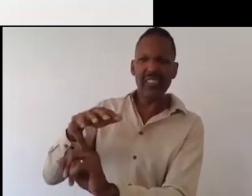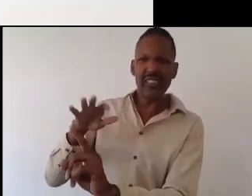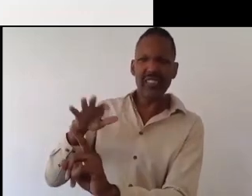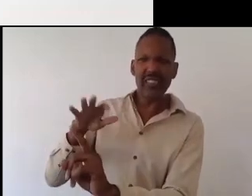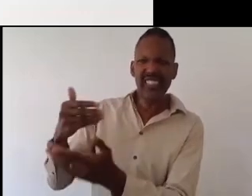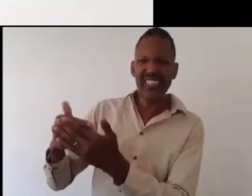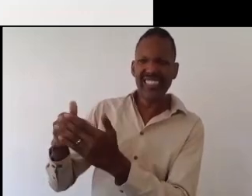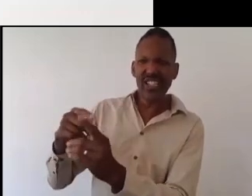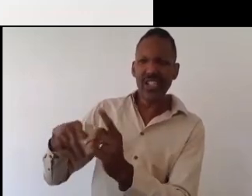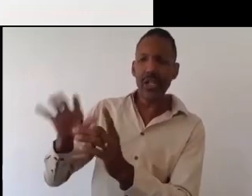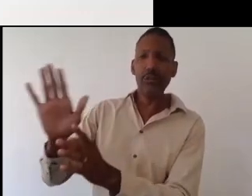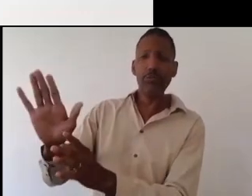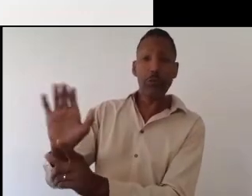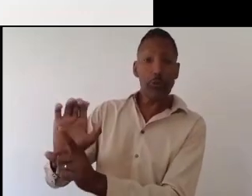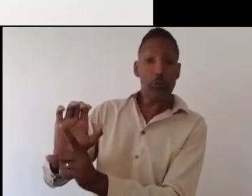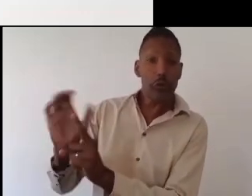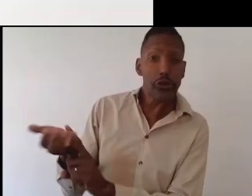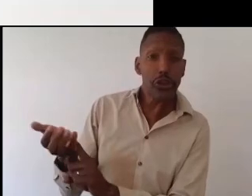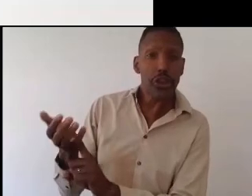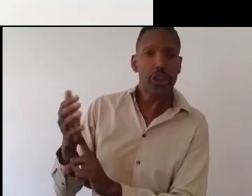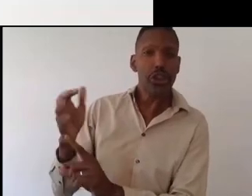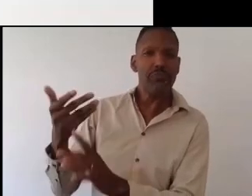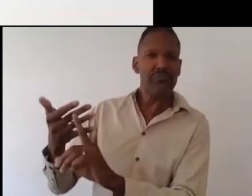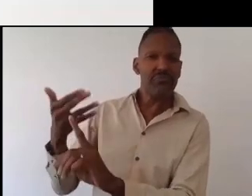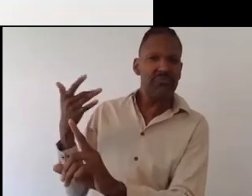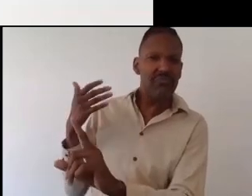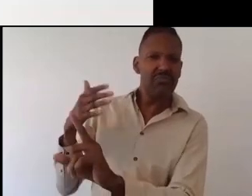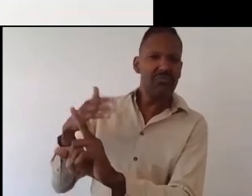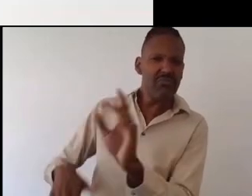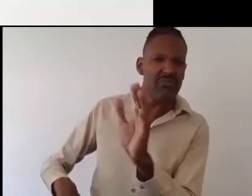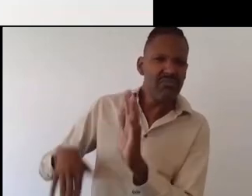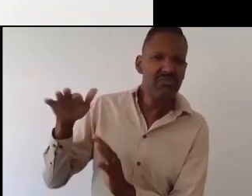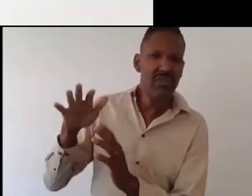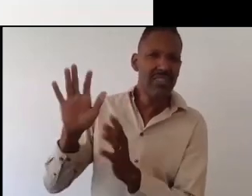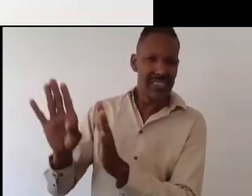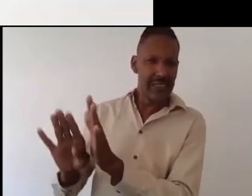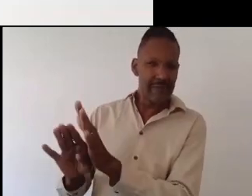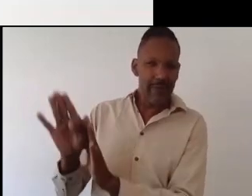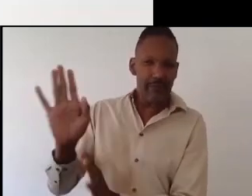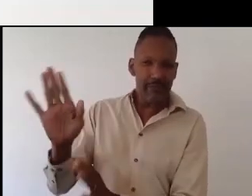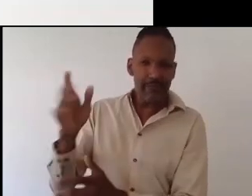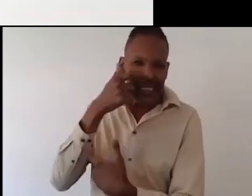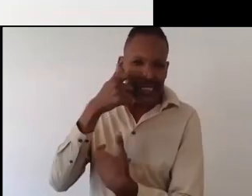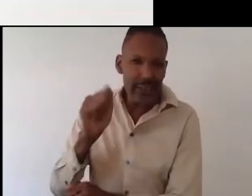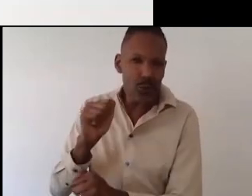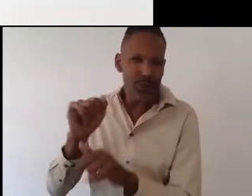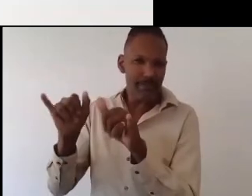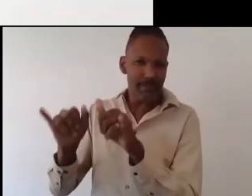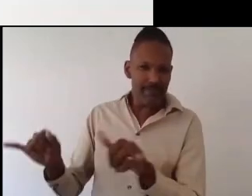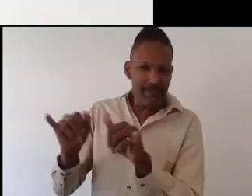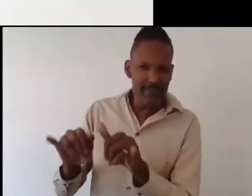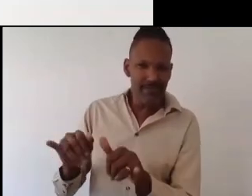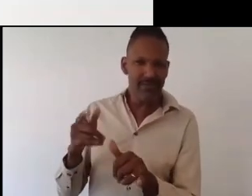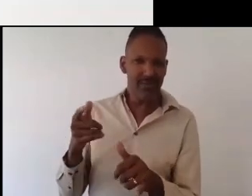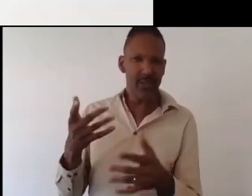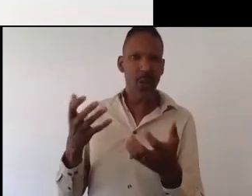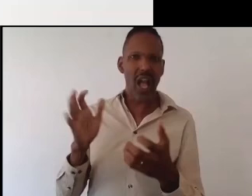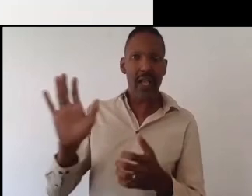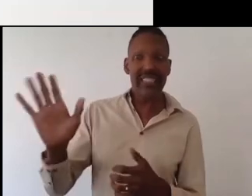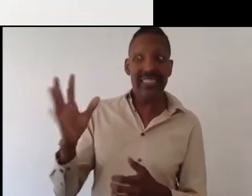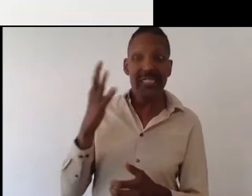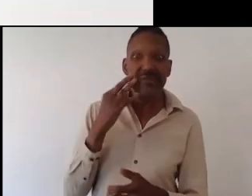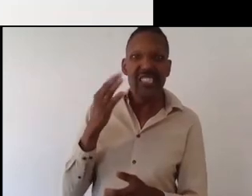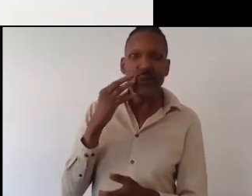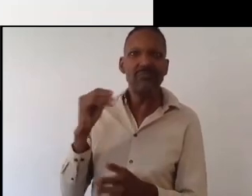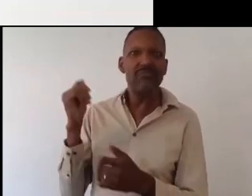children's context and their culture and generate the questions, what are children interested in based on what their direct